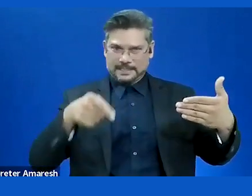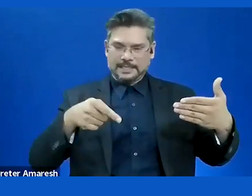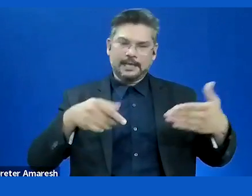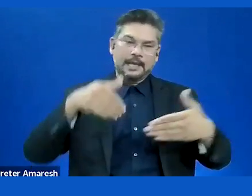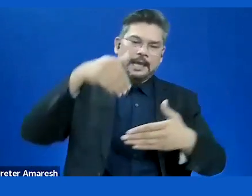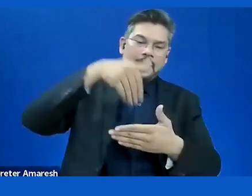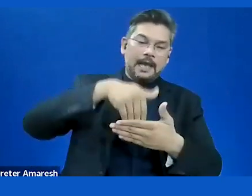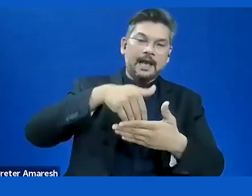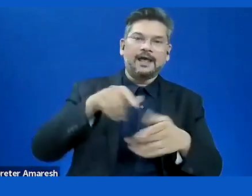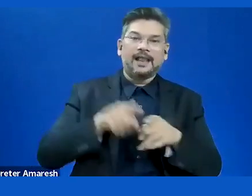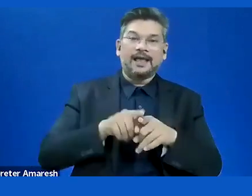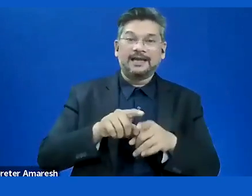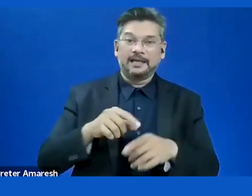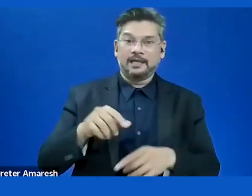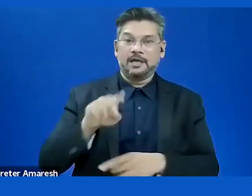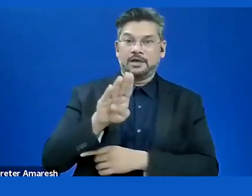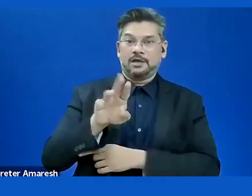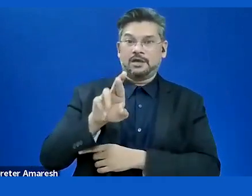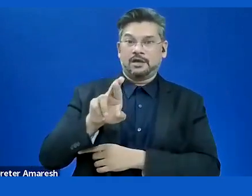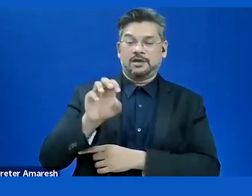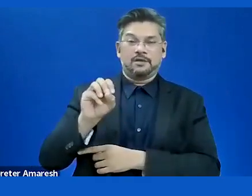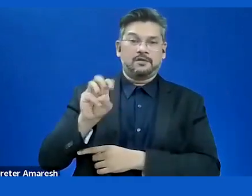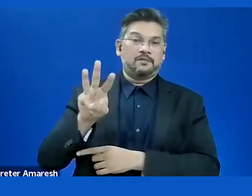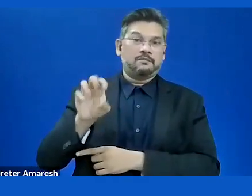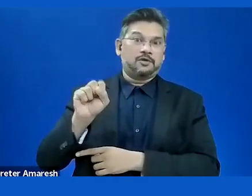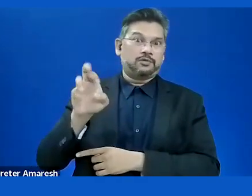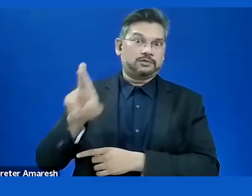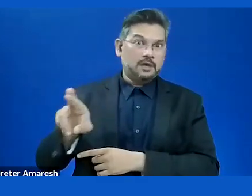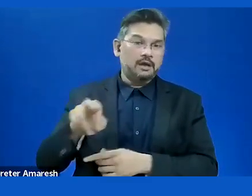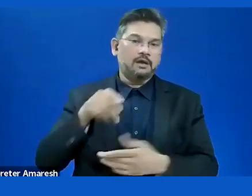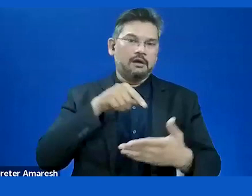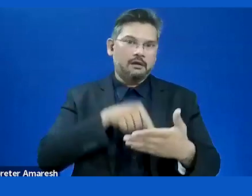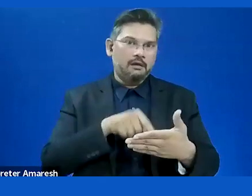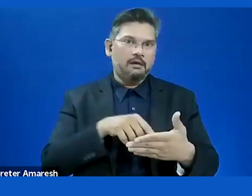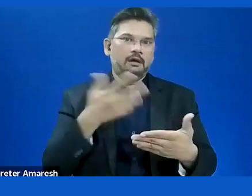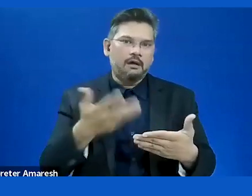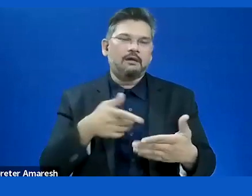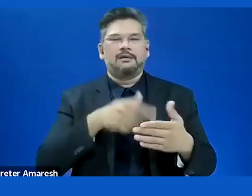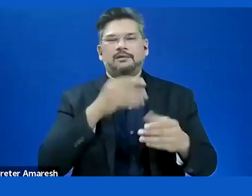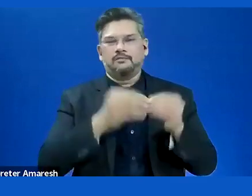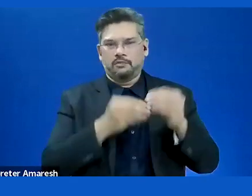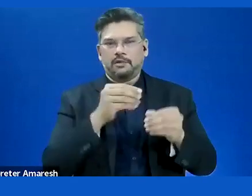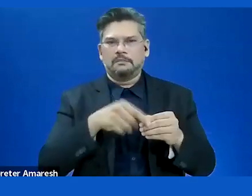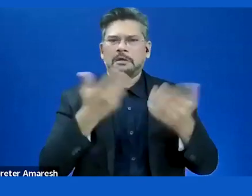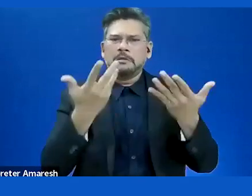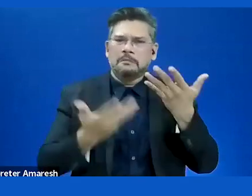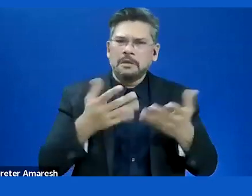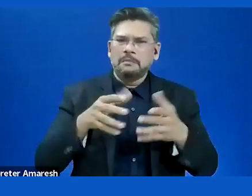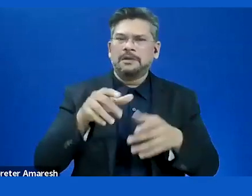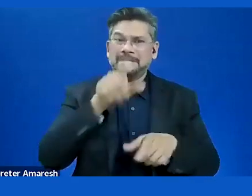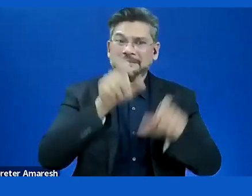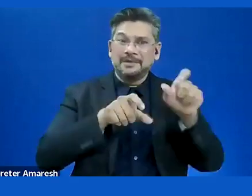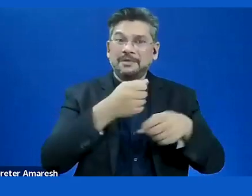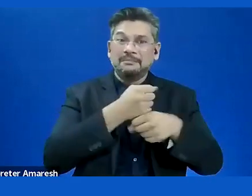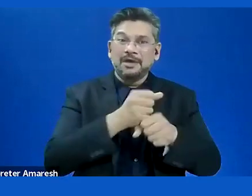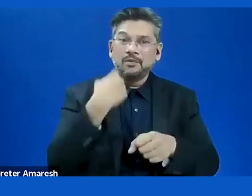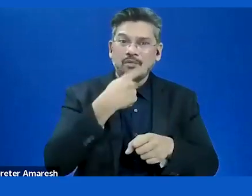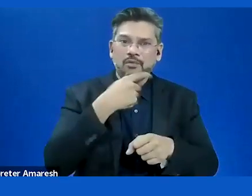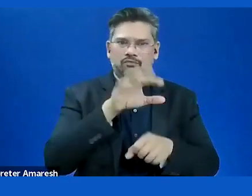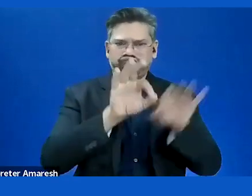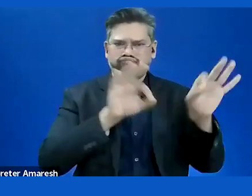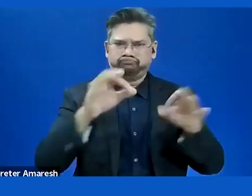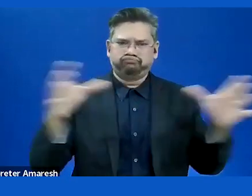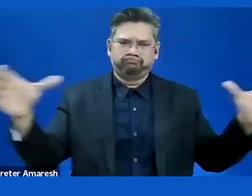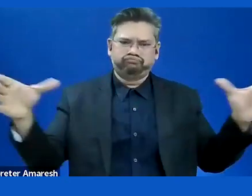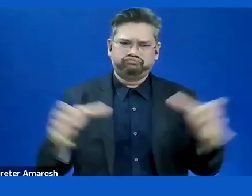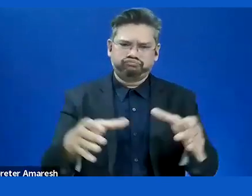So if we find the people who built those browsers, put them in a room and force them to fix the problems, then that's just 3 rooms that we need, right?